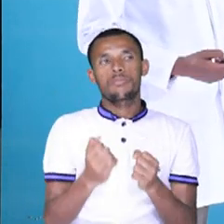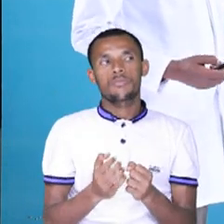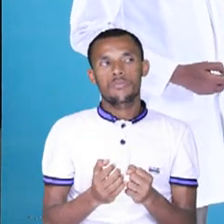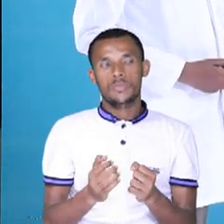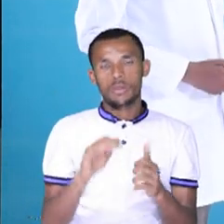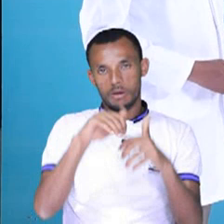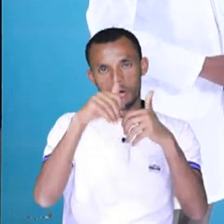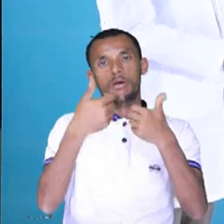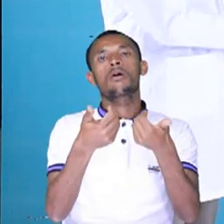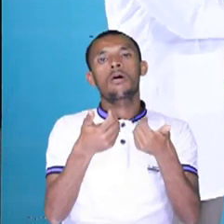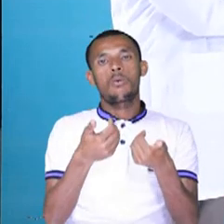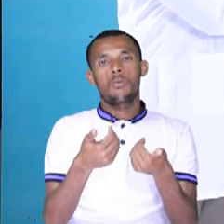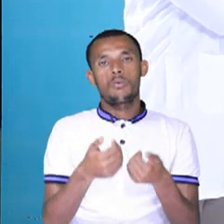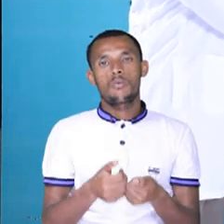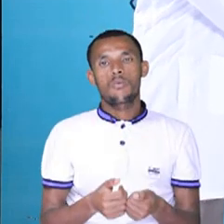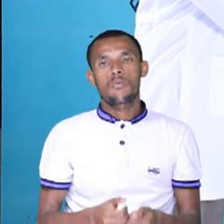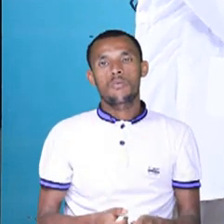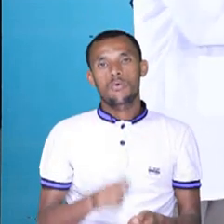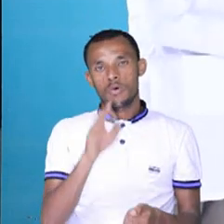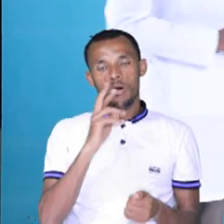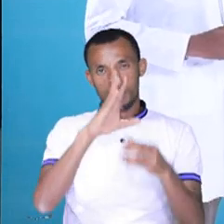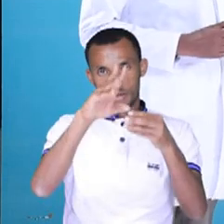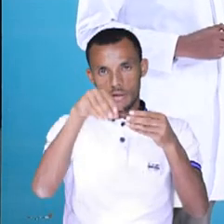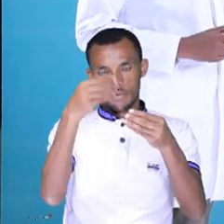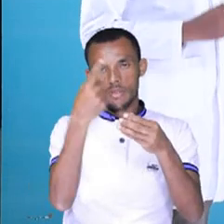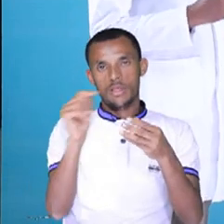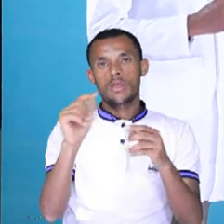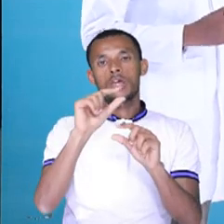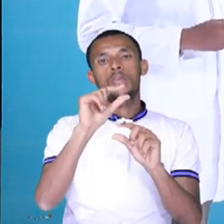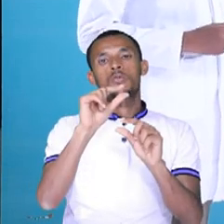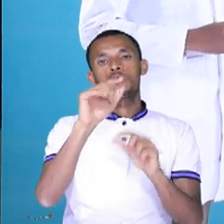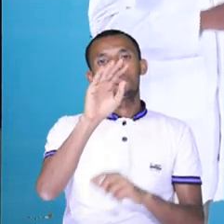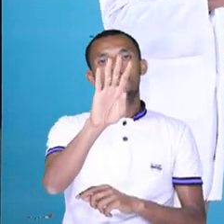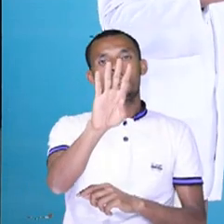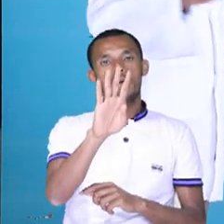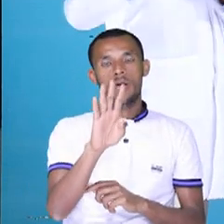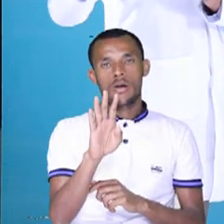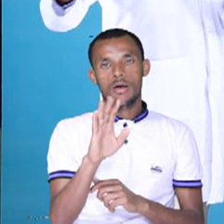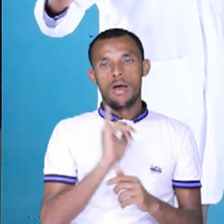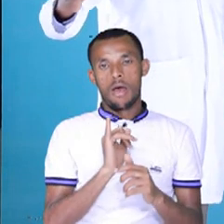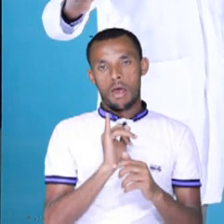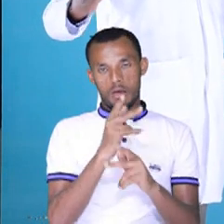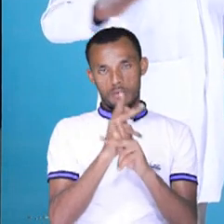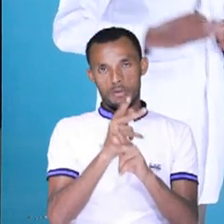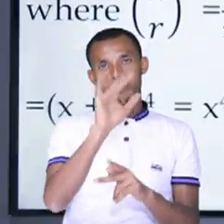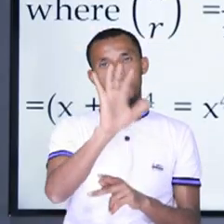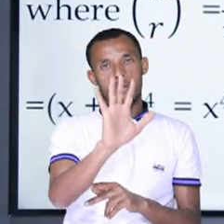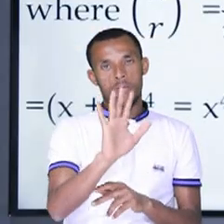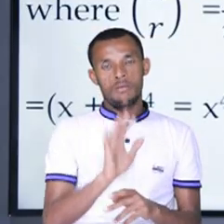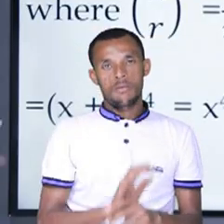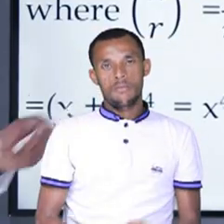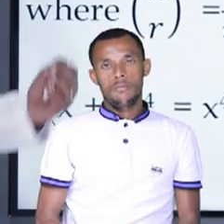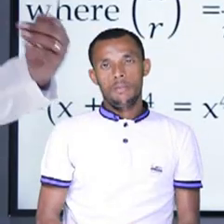How? You are given that the exponent it is 4, So I would expect 5 terms.